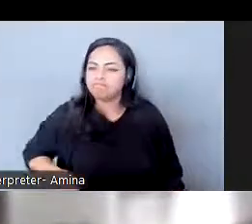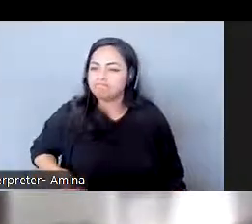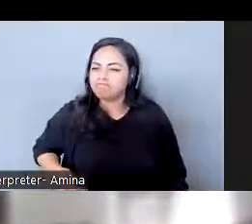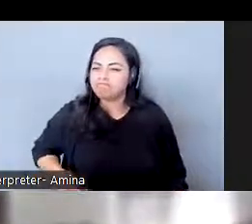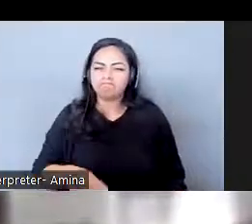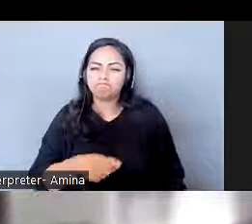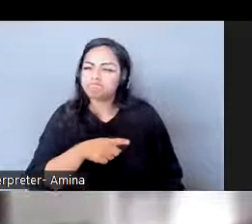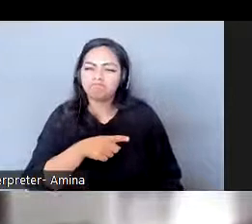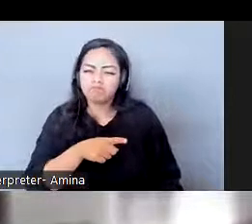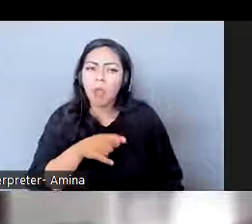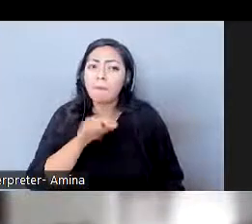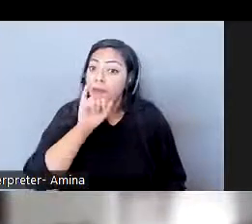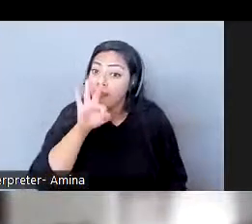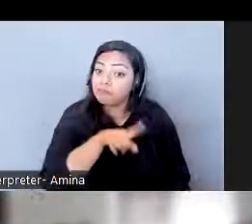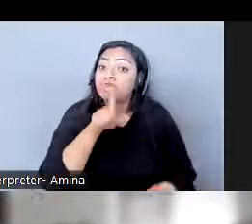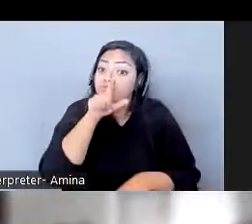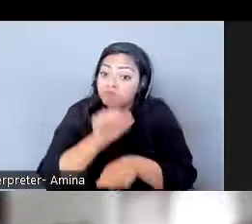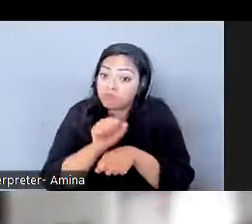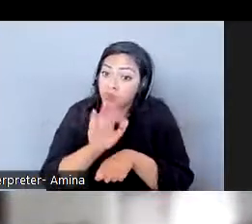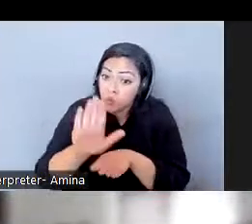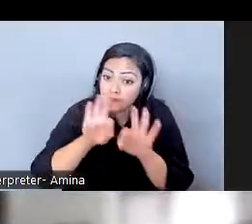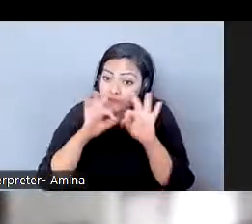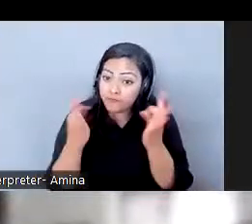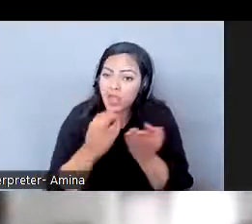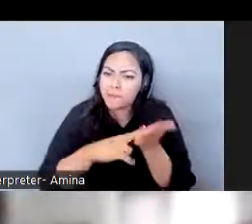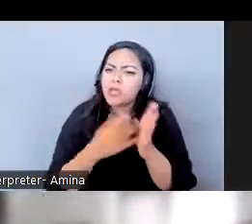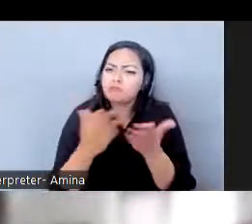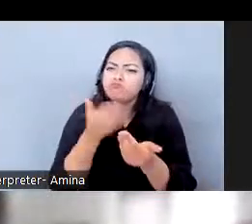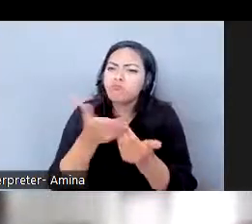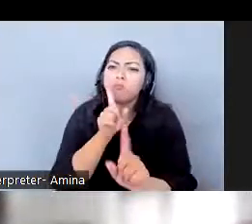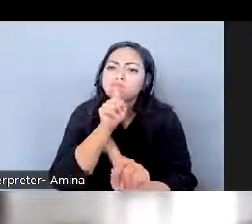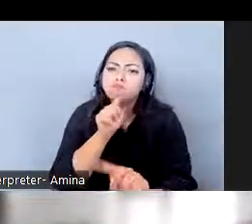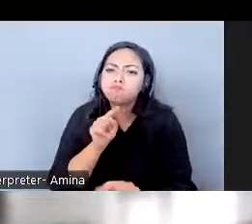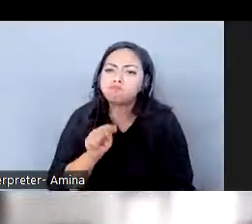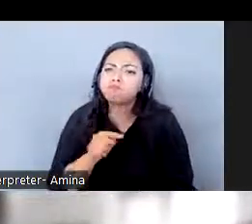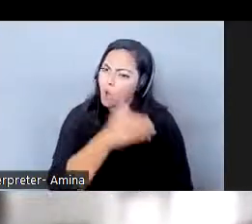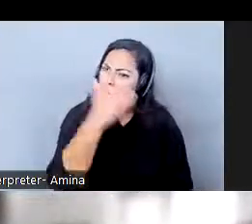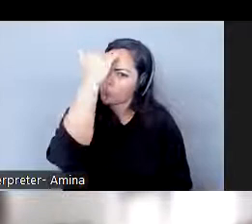information, that in itself should be a really big tip that this is not the person you're thinking it is.